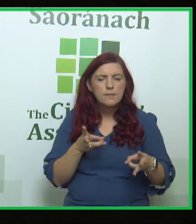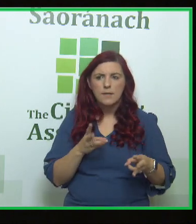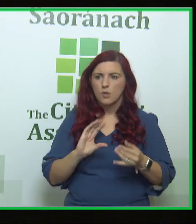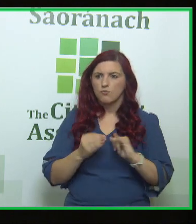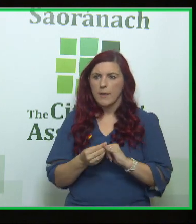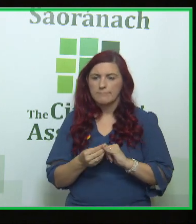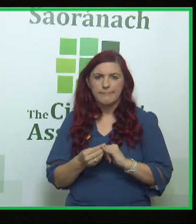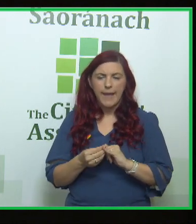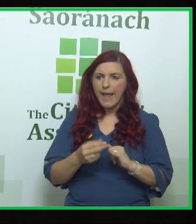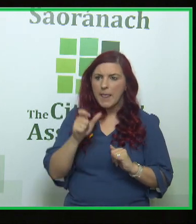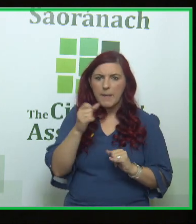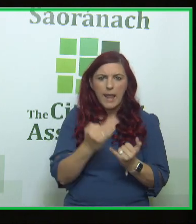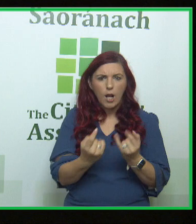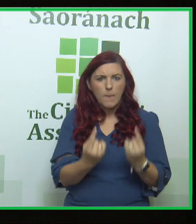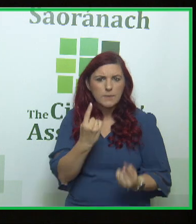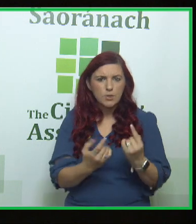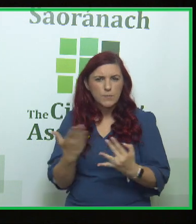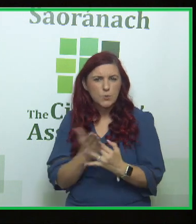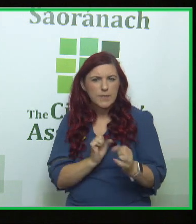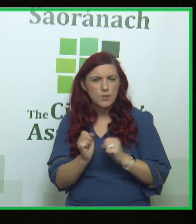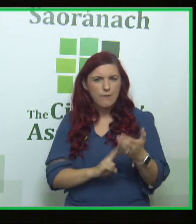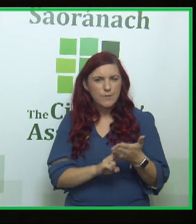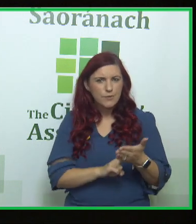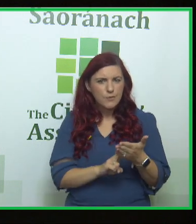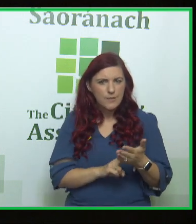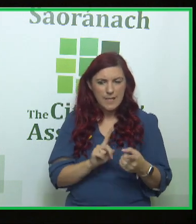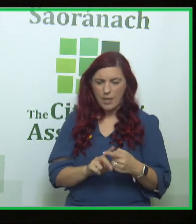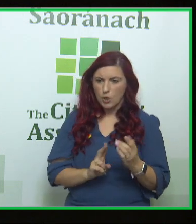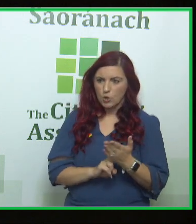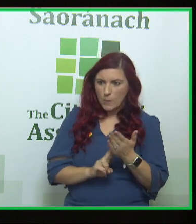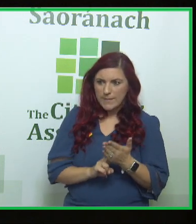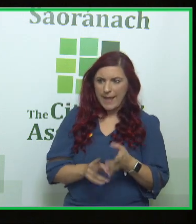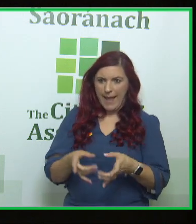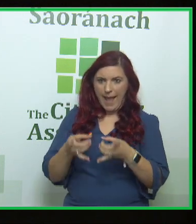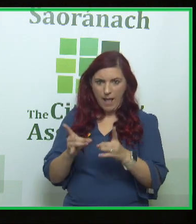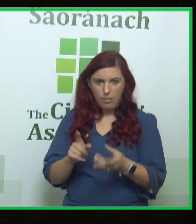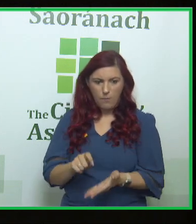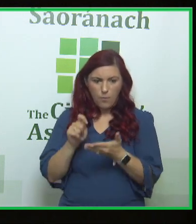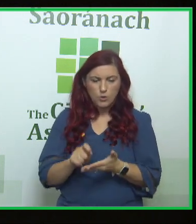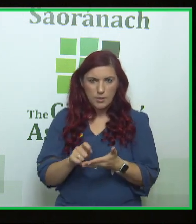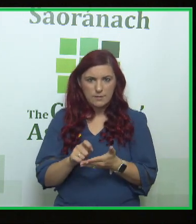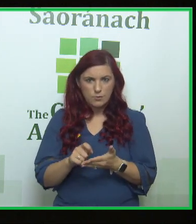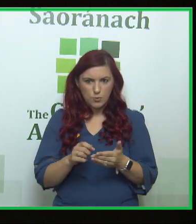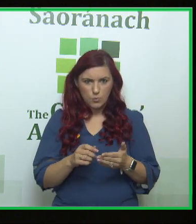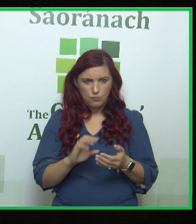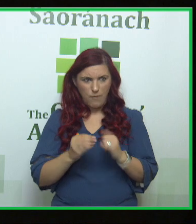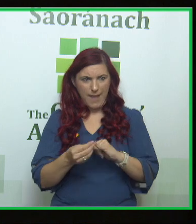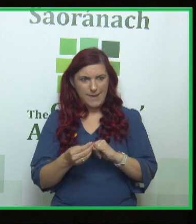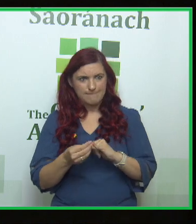service users against us, and using the health budget to actually address what should be a cross-sectoral